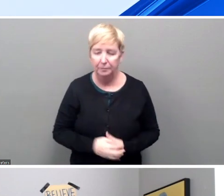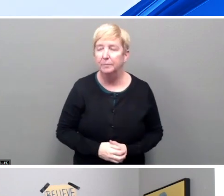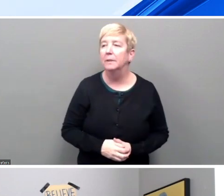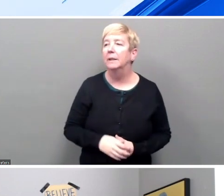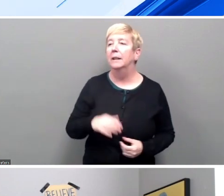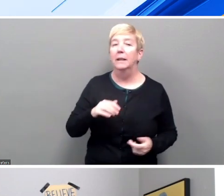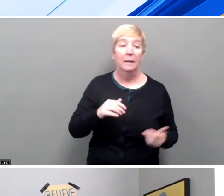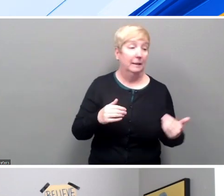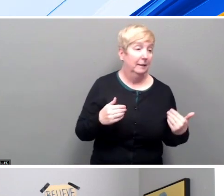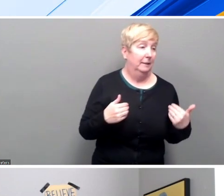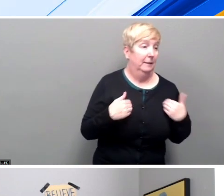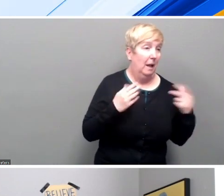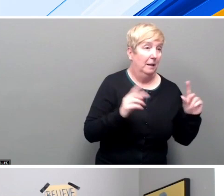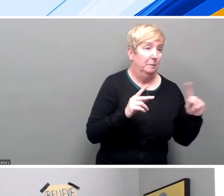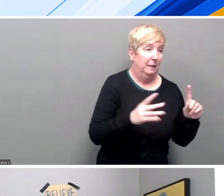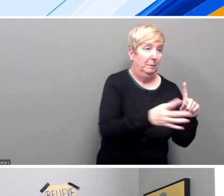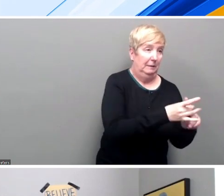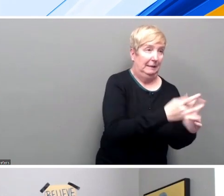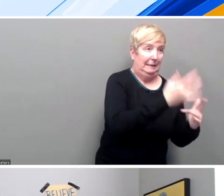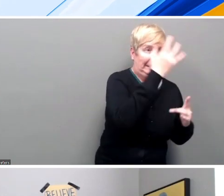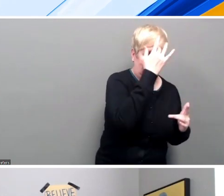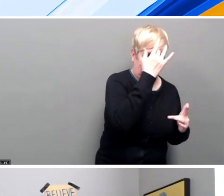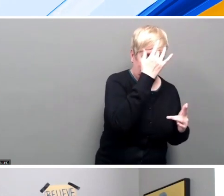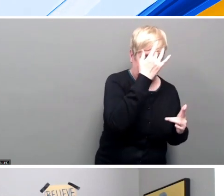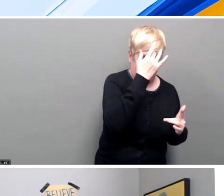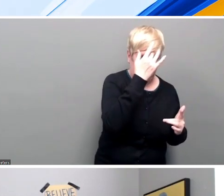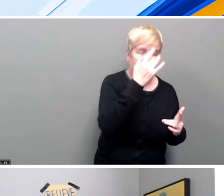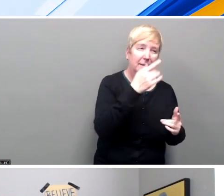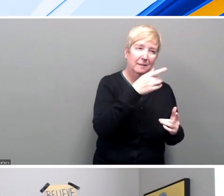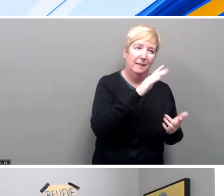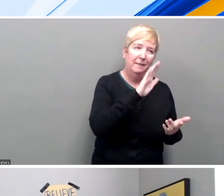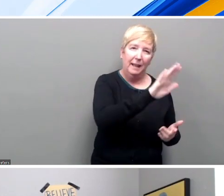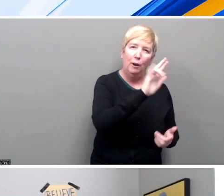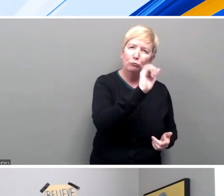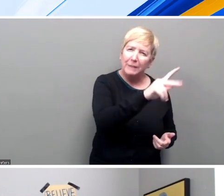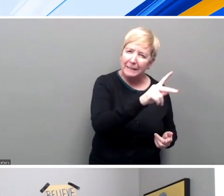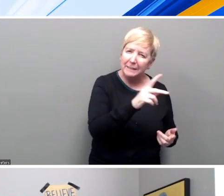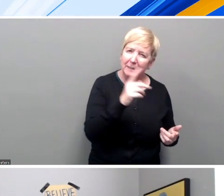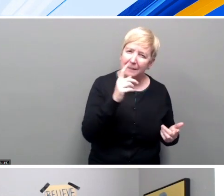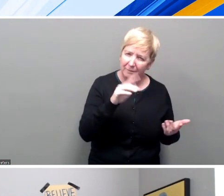and more younger people who have a much lower chance of